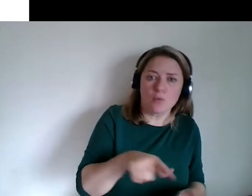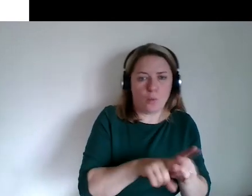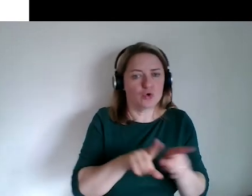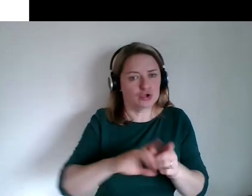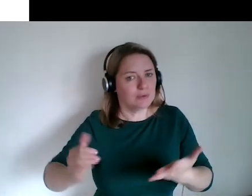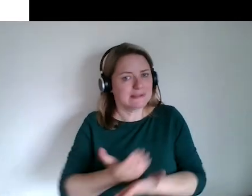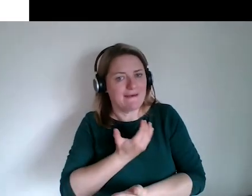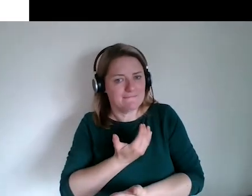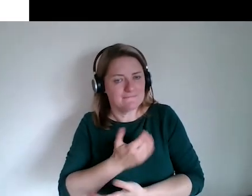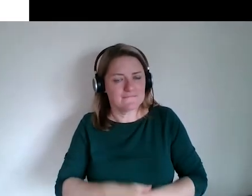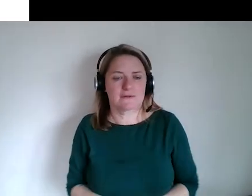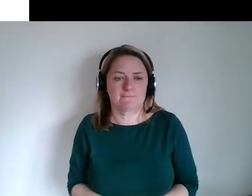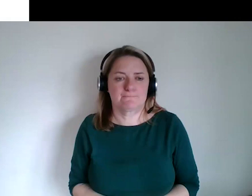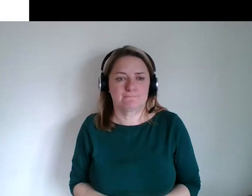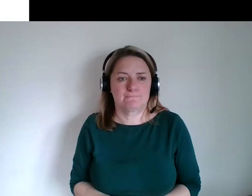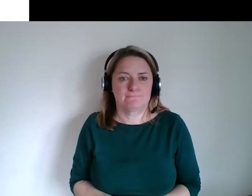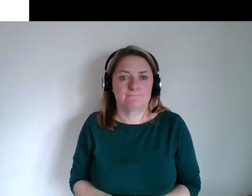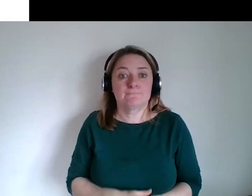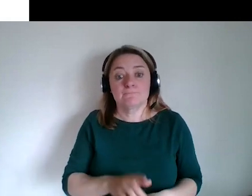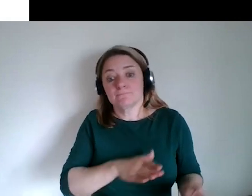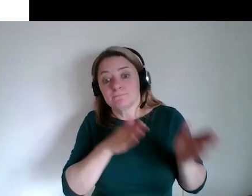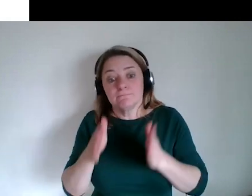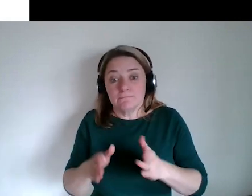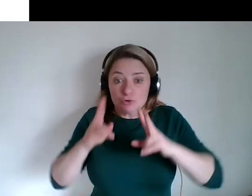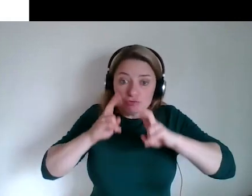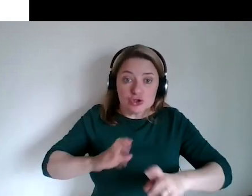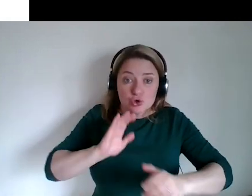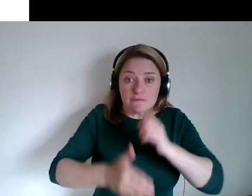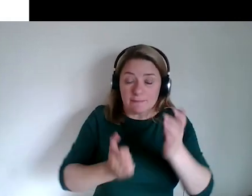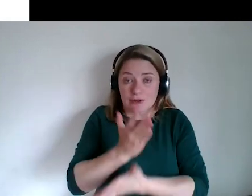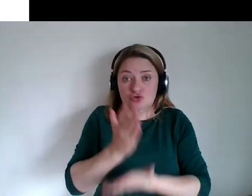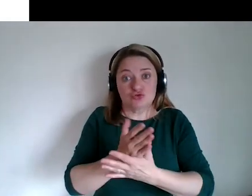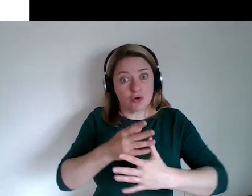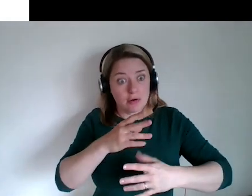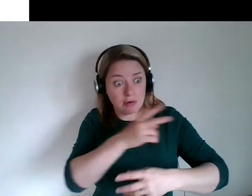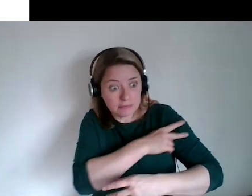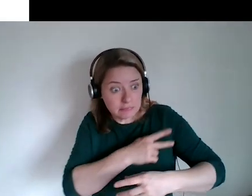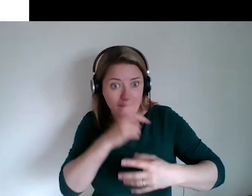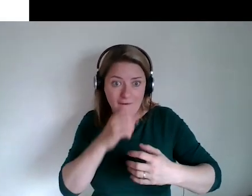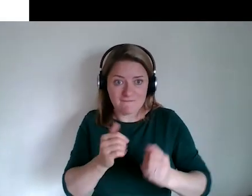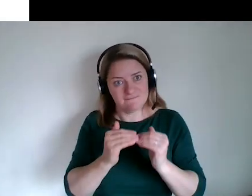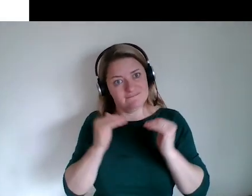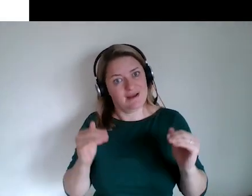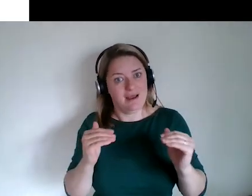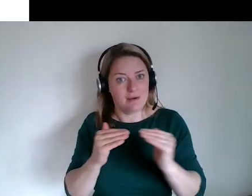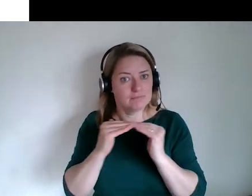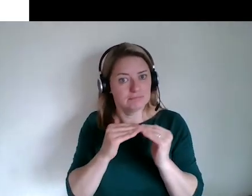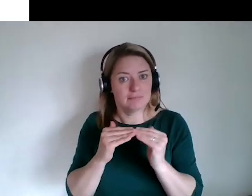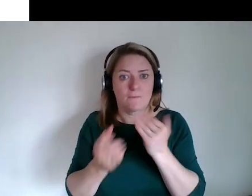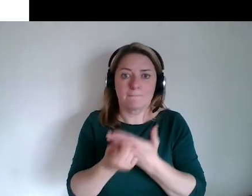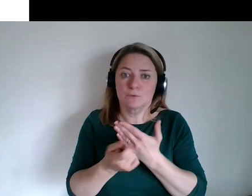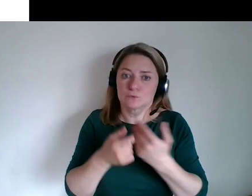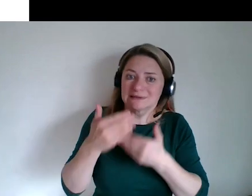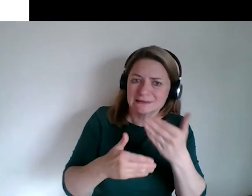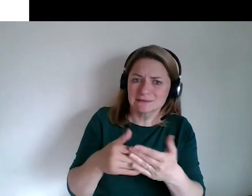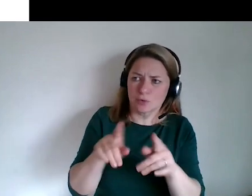safe. Also research that's around making sure the workforce has fair and equality of opportunities, and